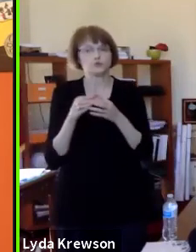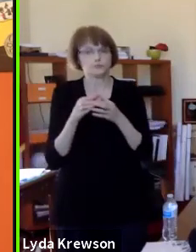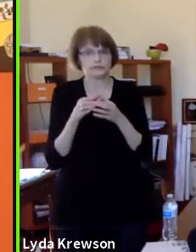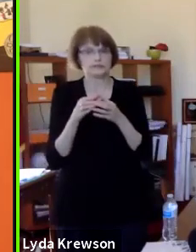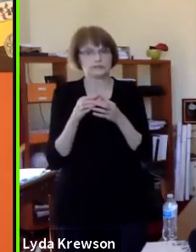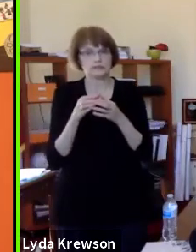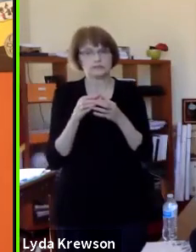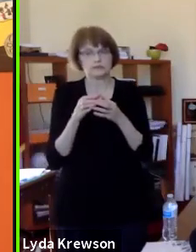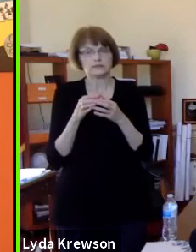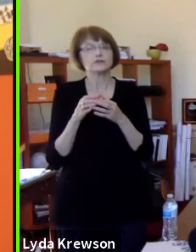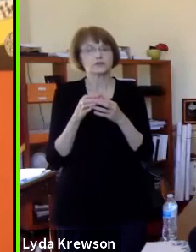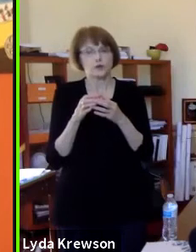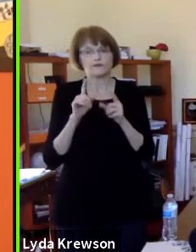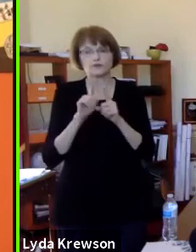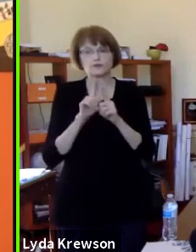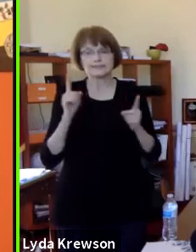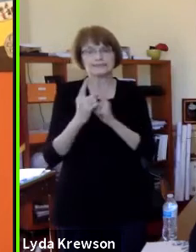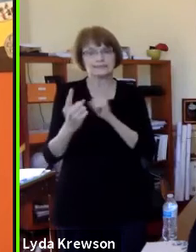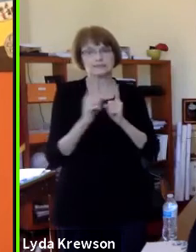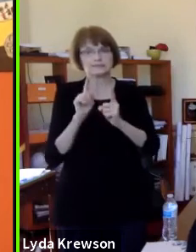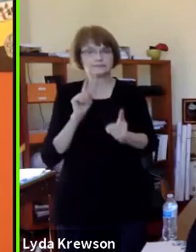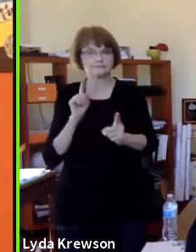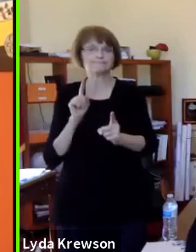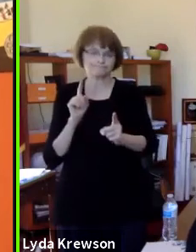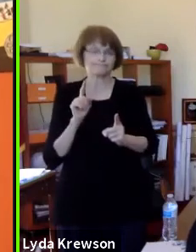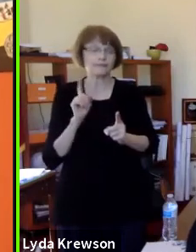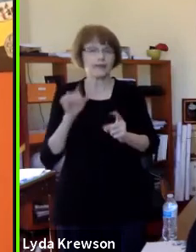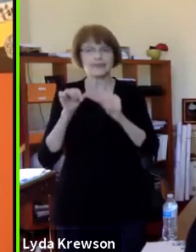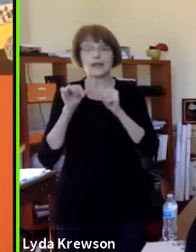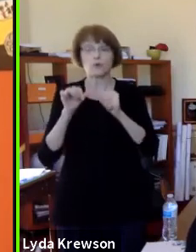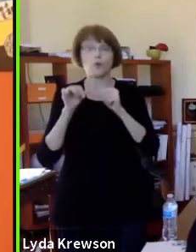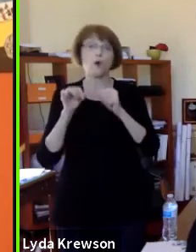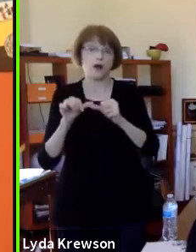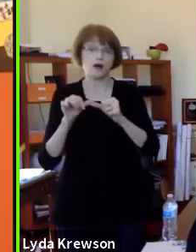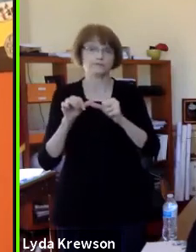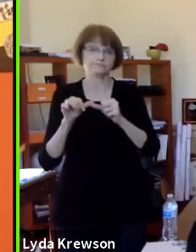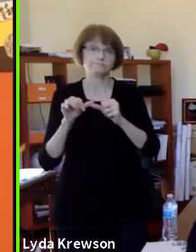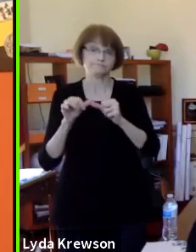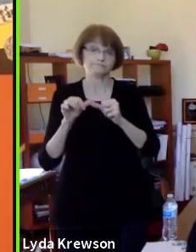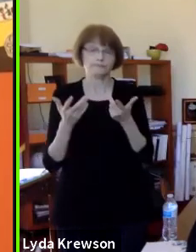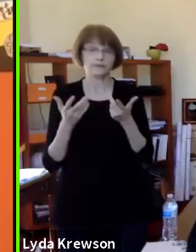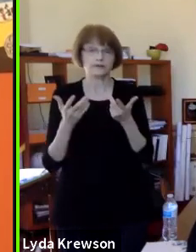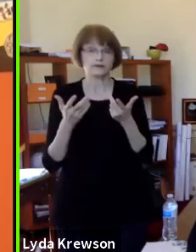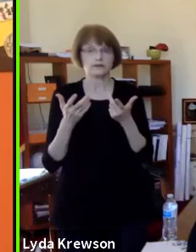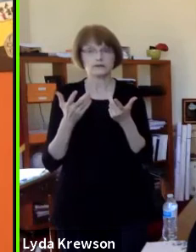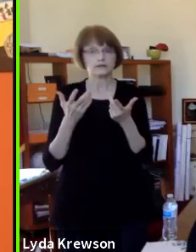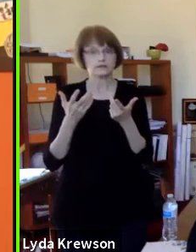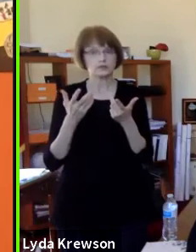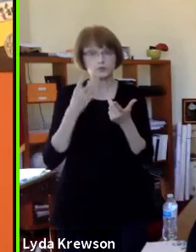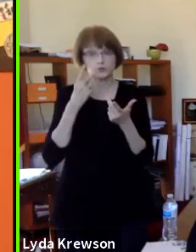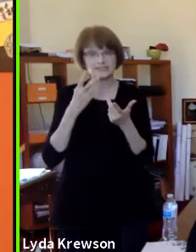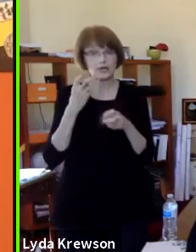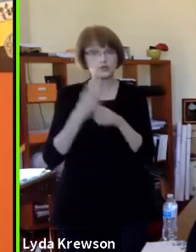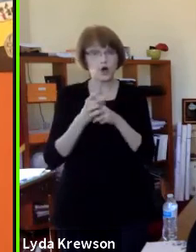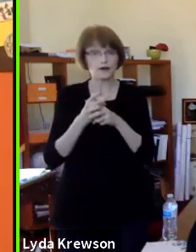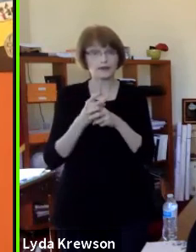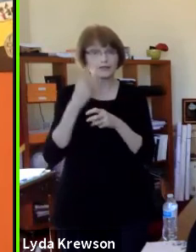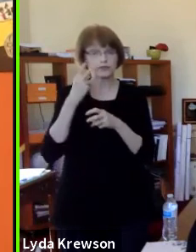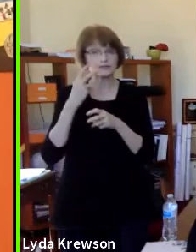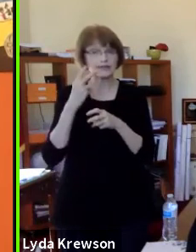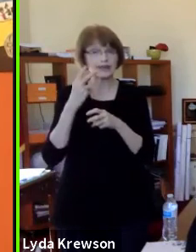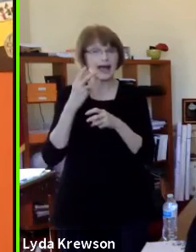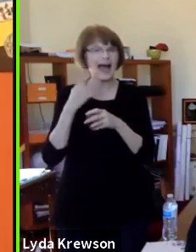do social distancing. And that's going to go on for a while. And you guys see how hard it is not to touch your face, right? You see I had a little